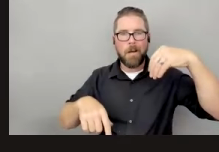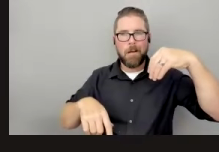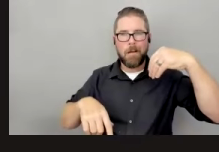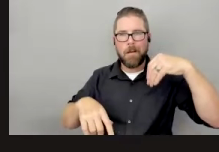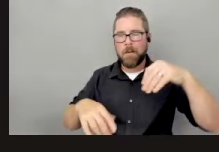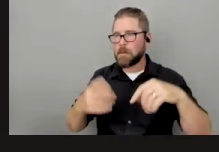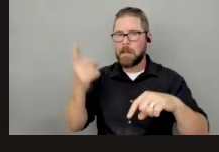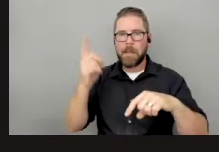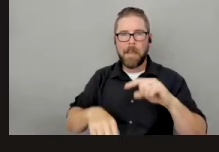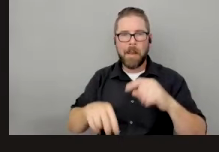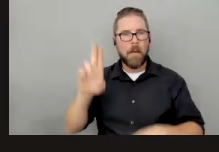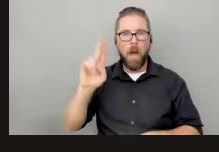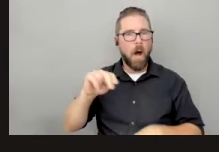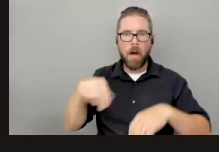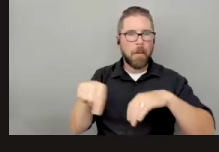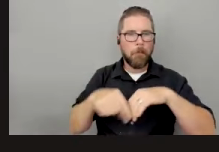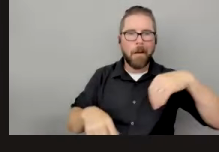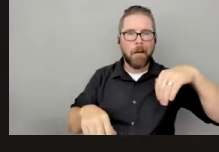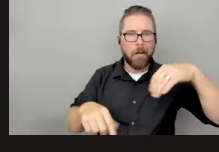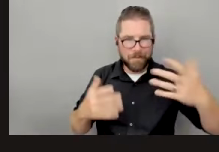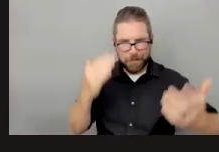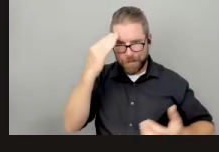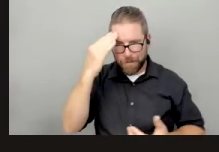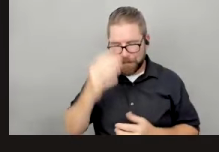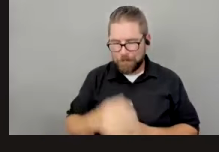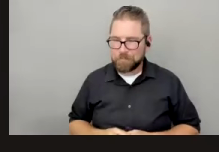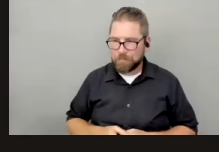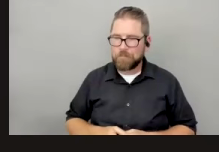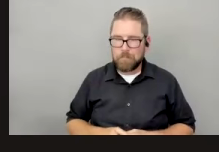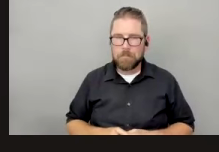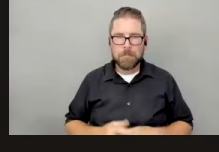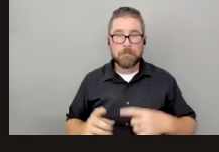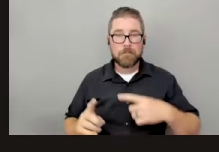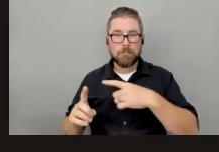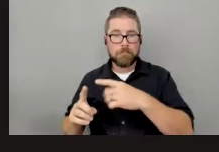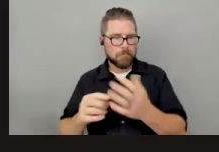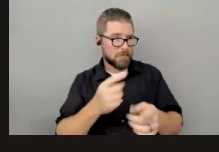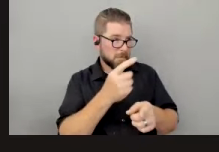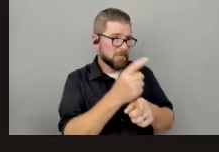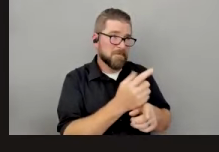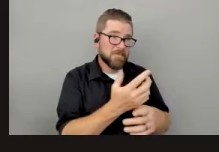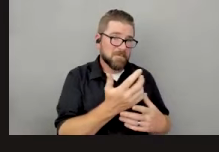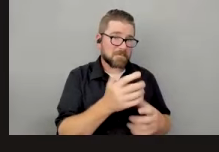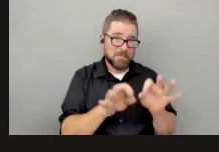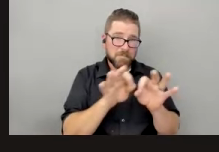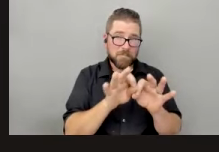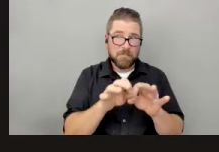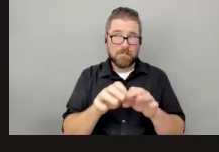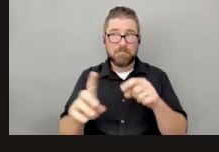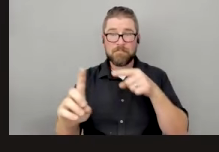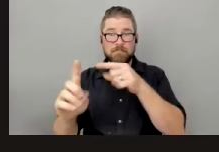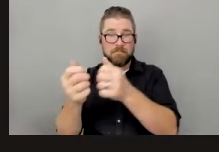like you said, are important to have even with your supervisor of, hey, this was told to